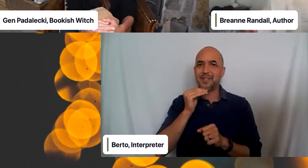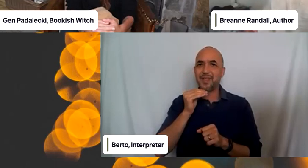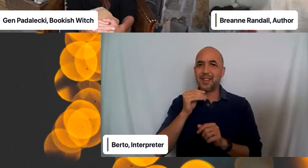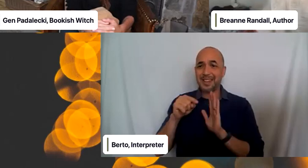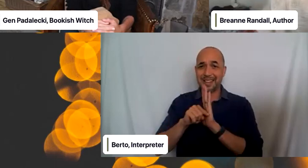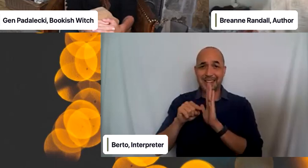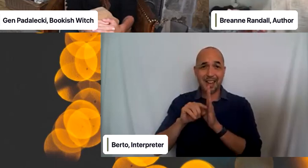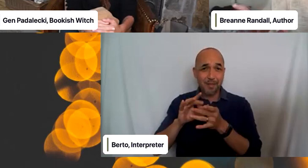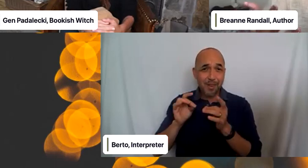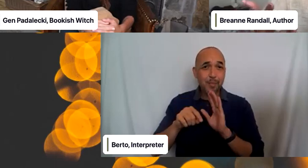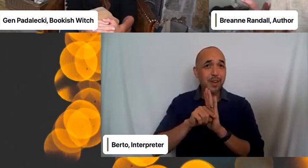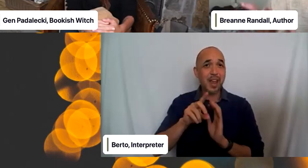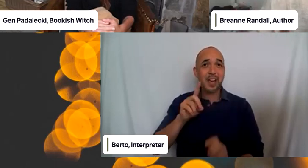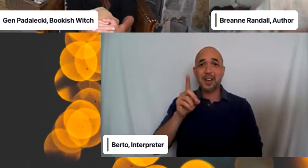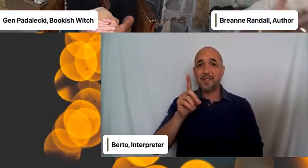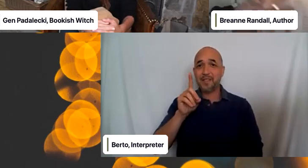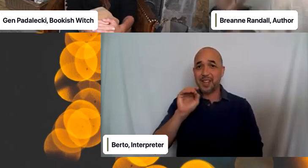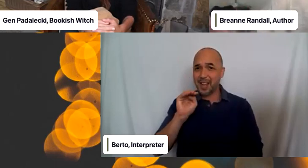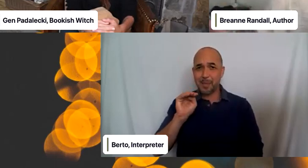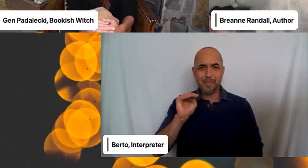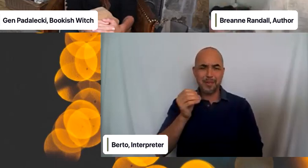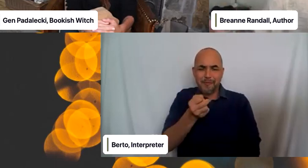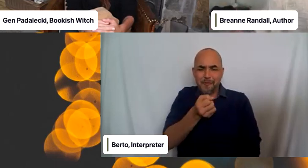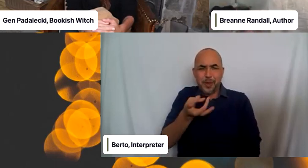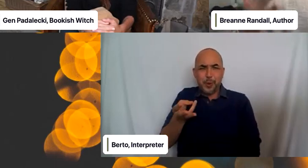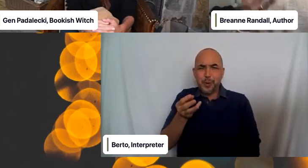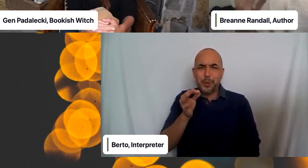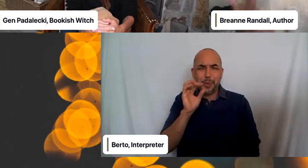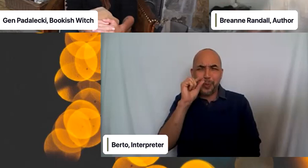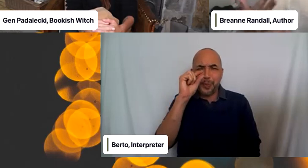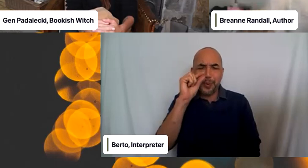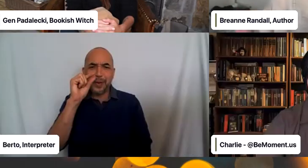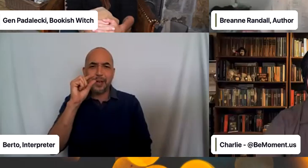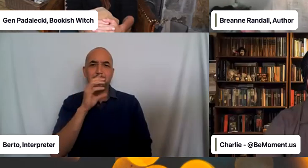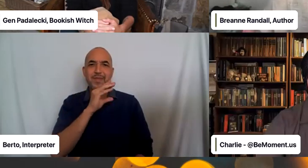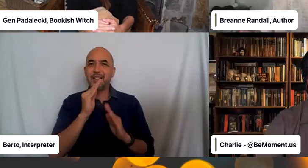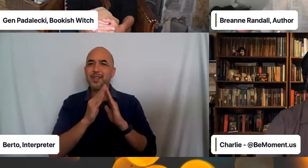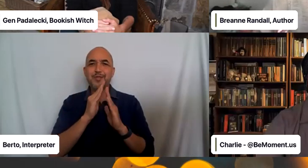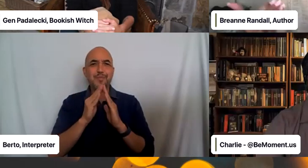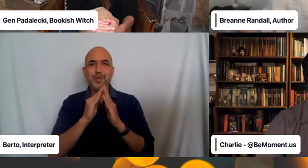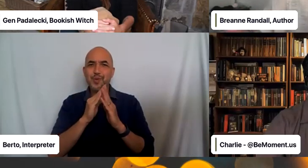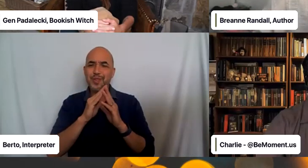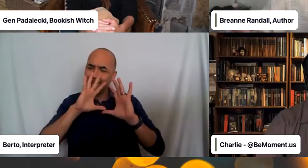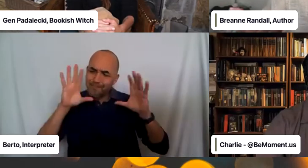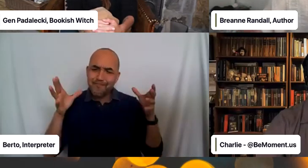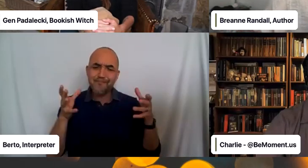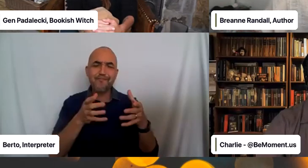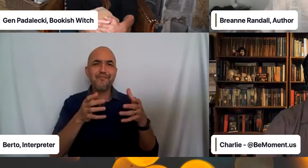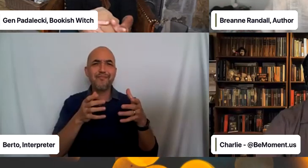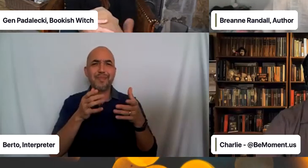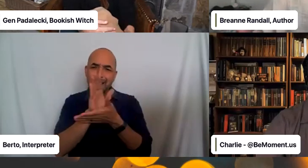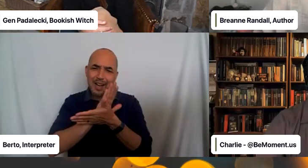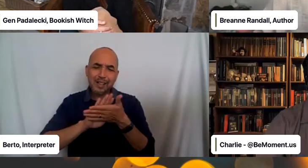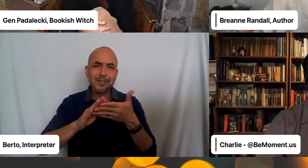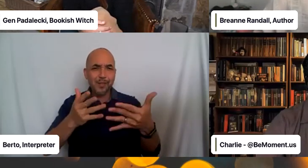DMs. And everybody, the community that has rallied up has just been so very kind and welcoming and encouraging. So I'm so